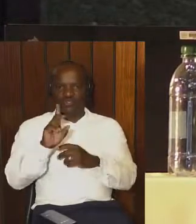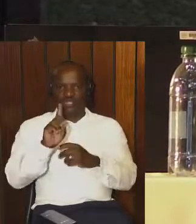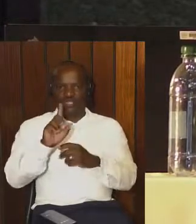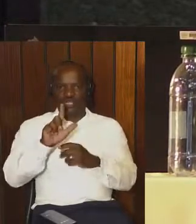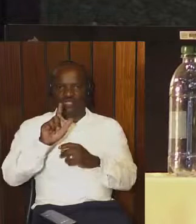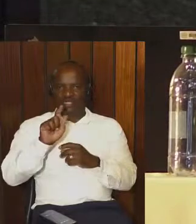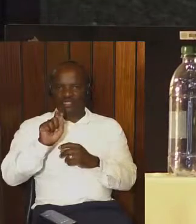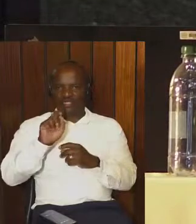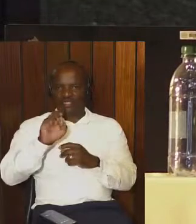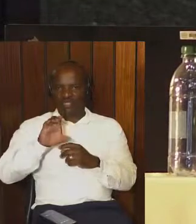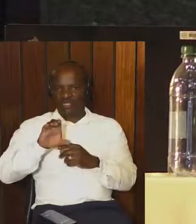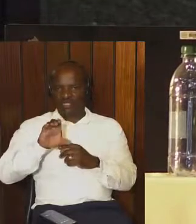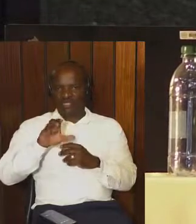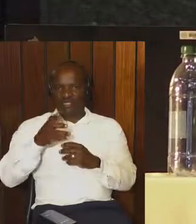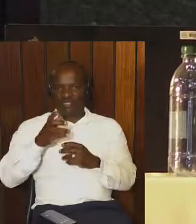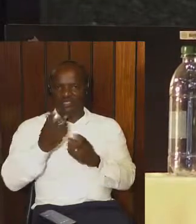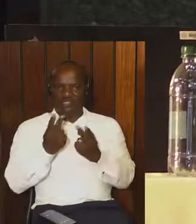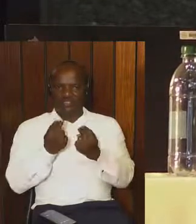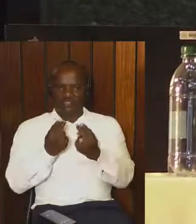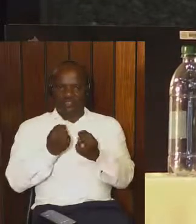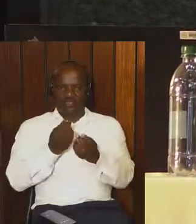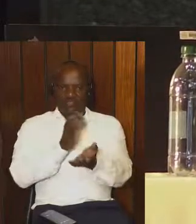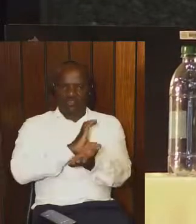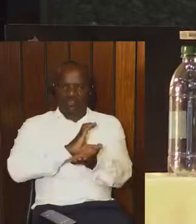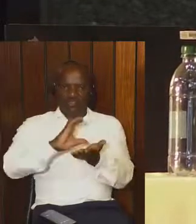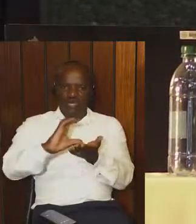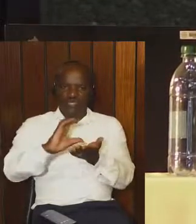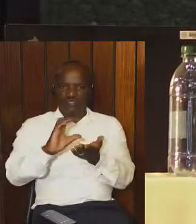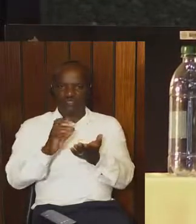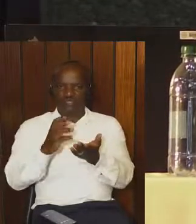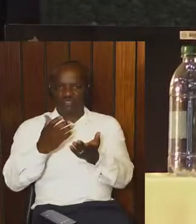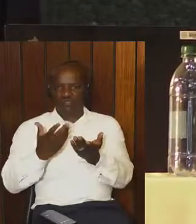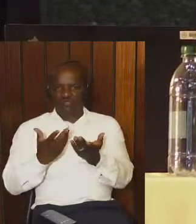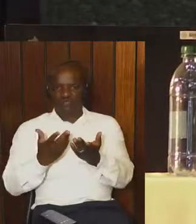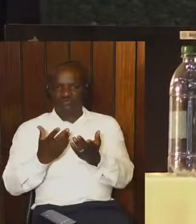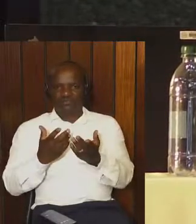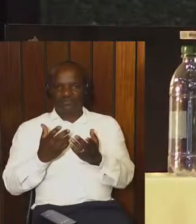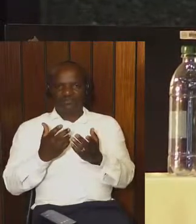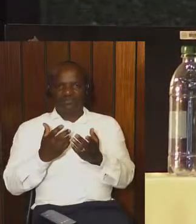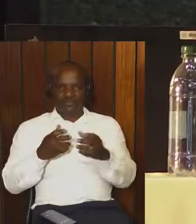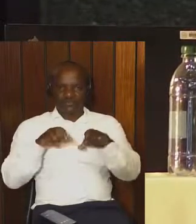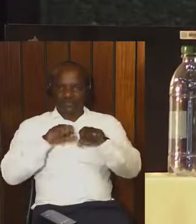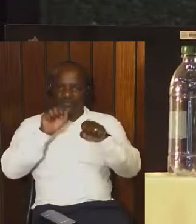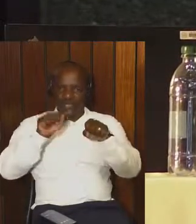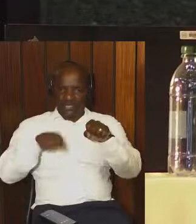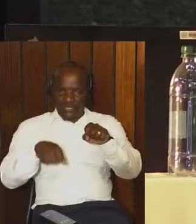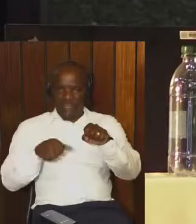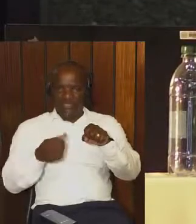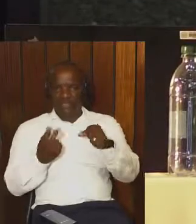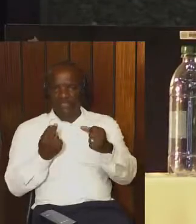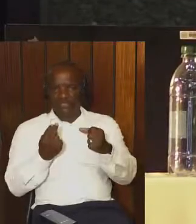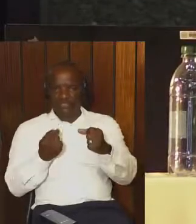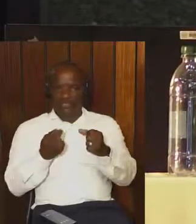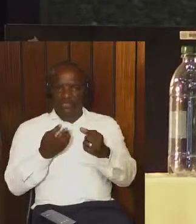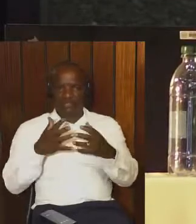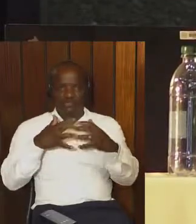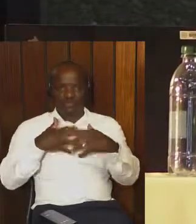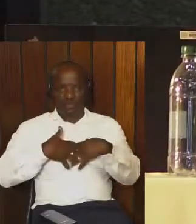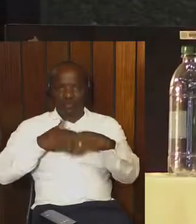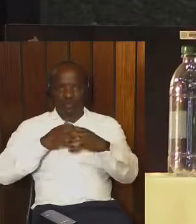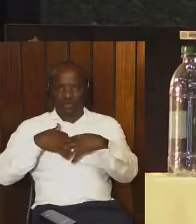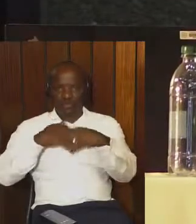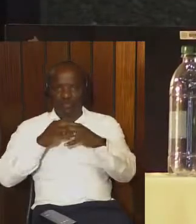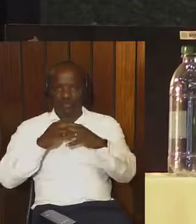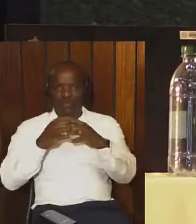contractors on DLTC and Vereeniging. We have put systems into place as we were presenting